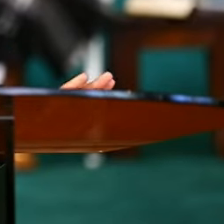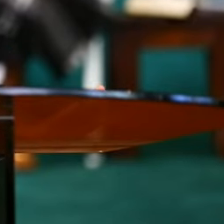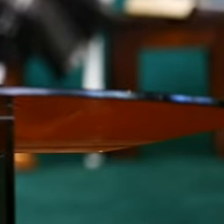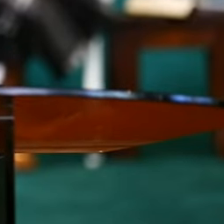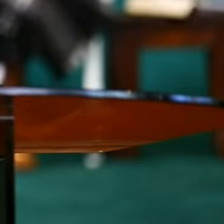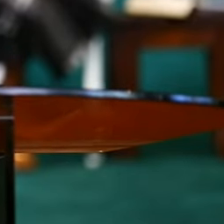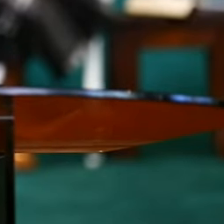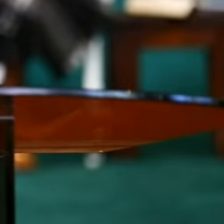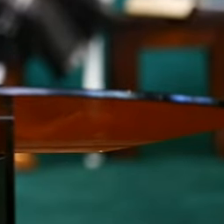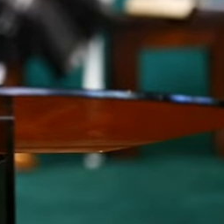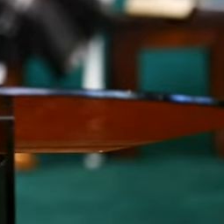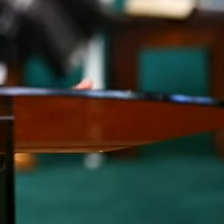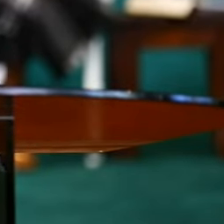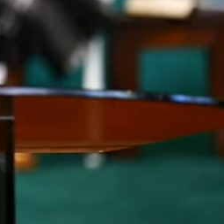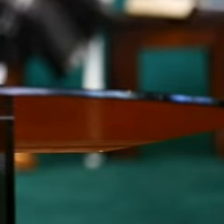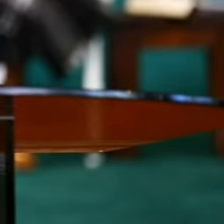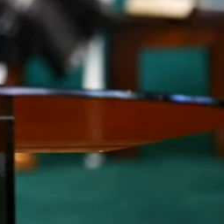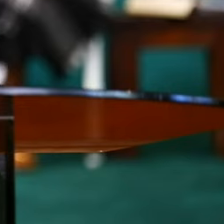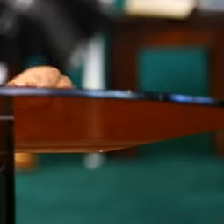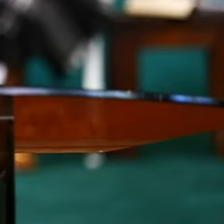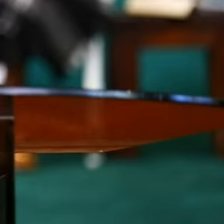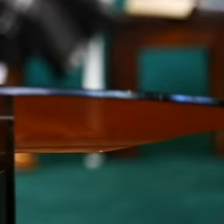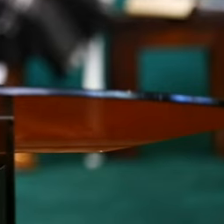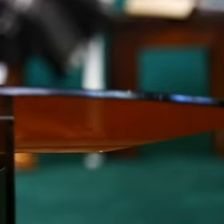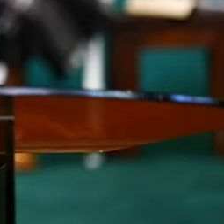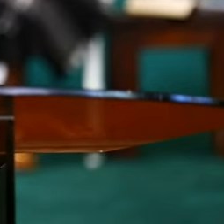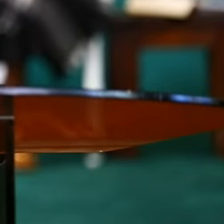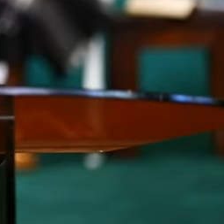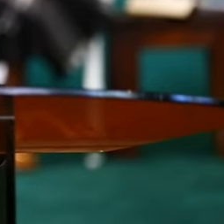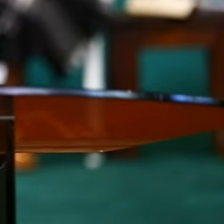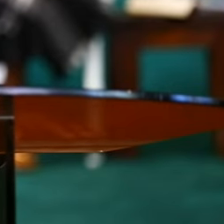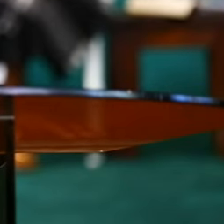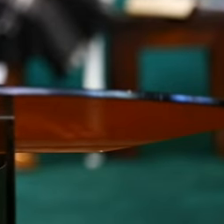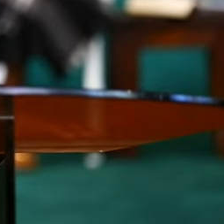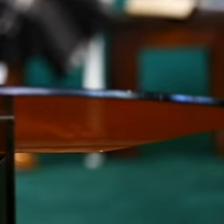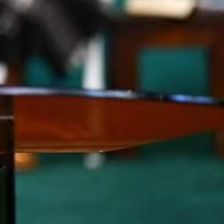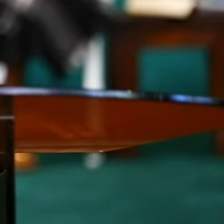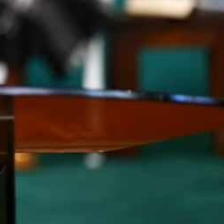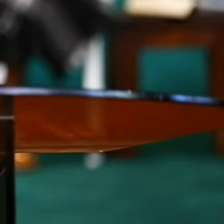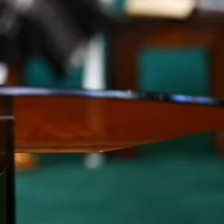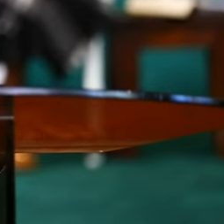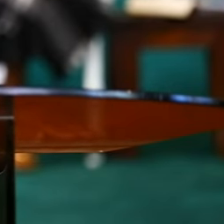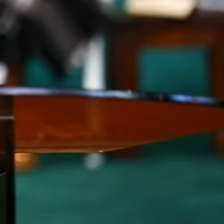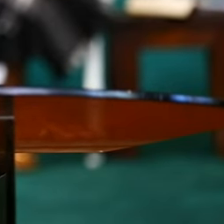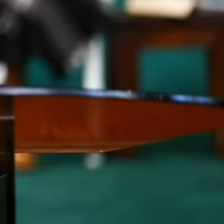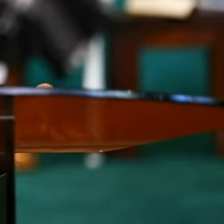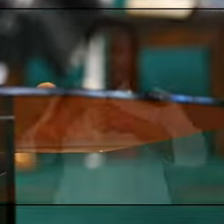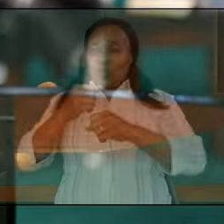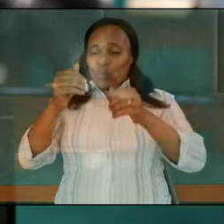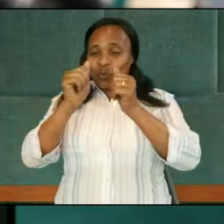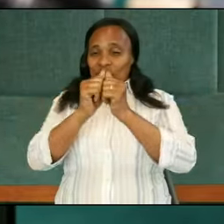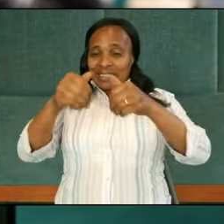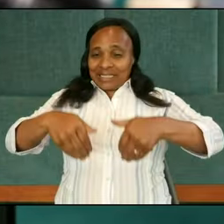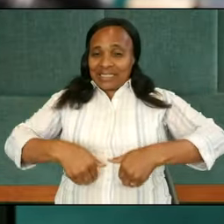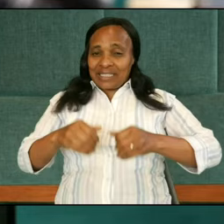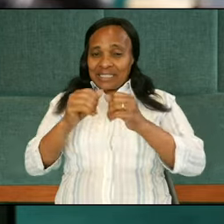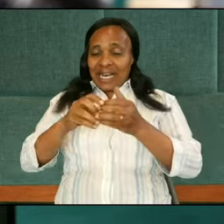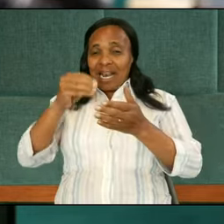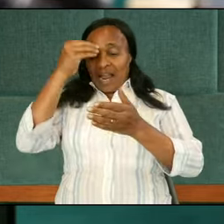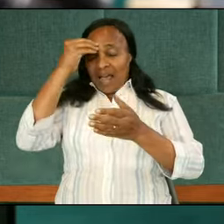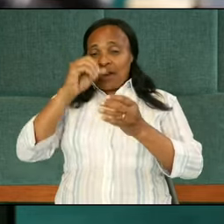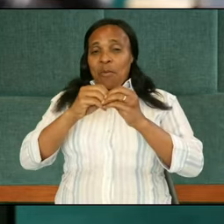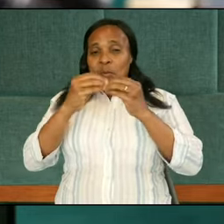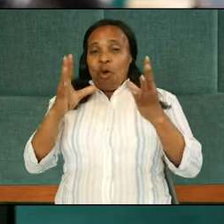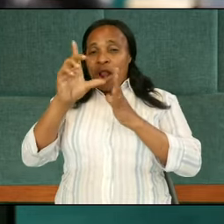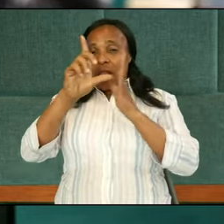is Joyce. My name is Brenda Maiwa, and I welcome you to a new year with teens as we learn more from our lesson